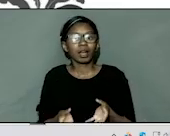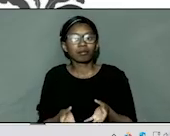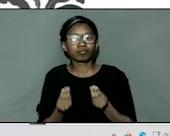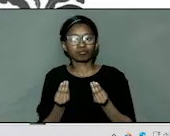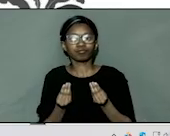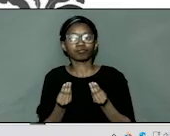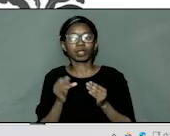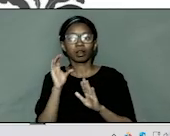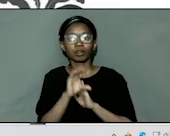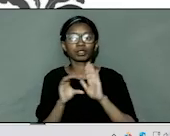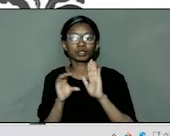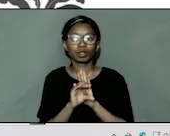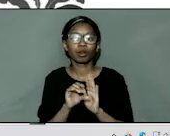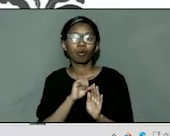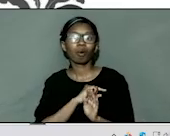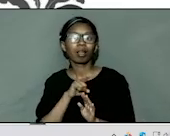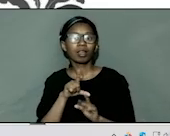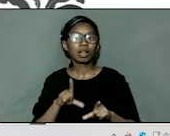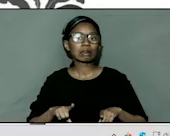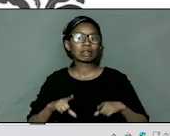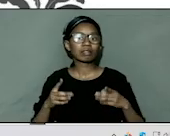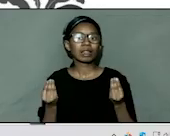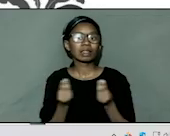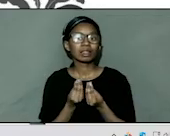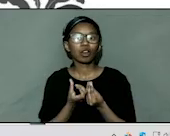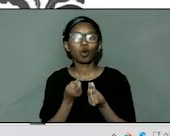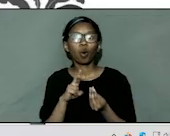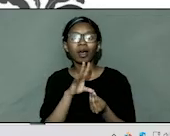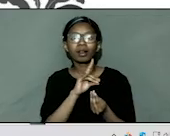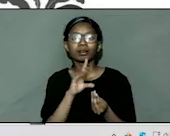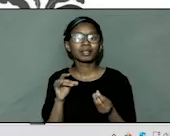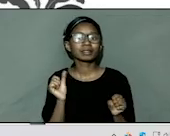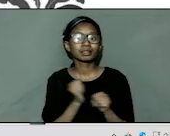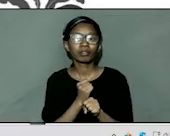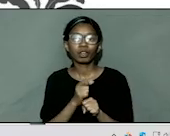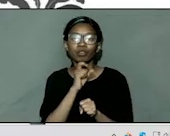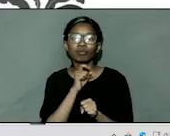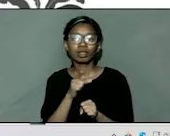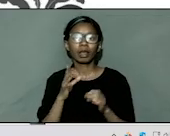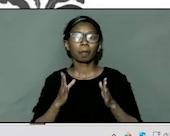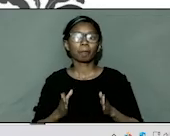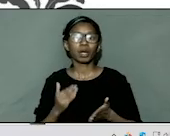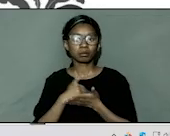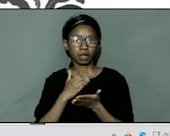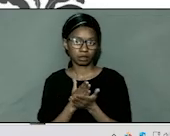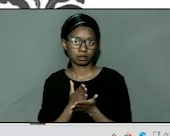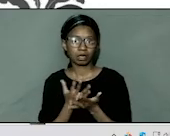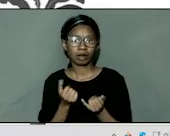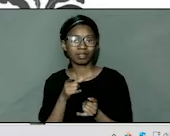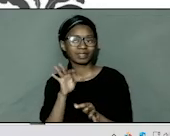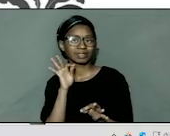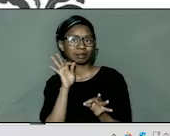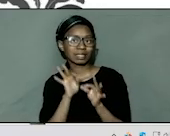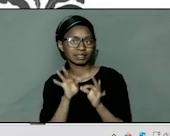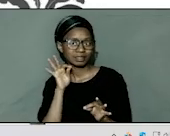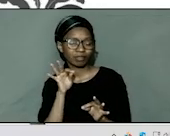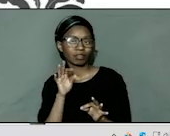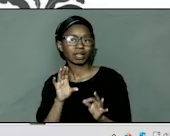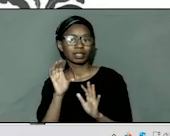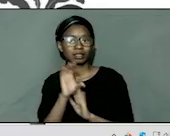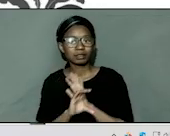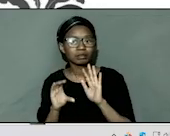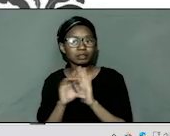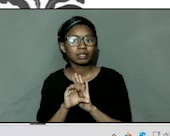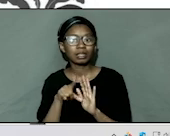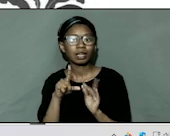not use that particular organ. So that particular characteristic, it becomes